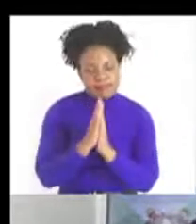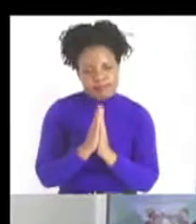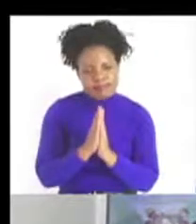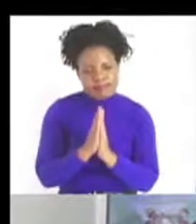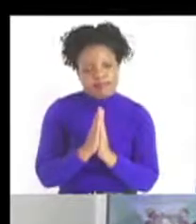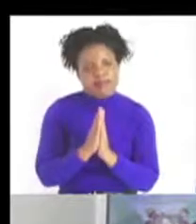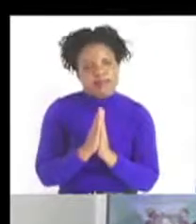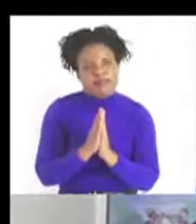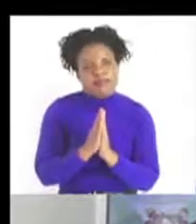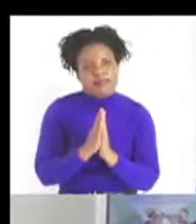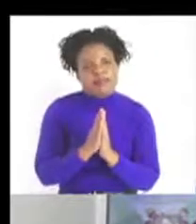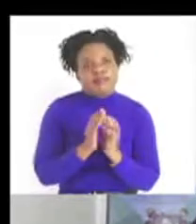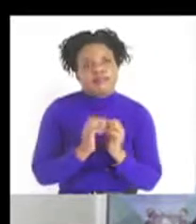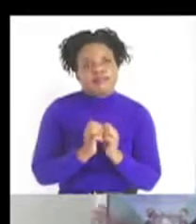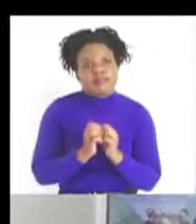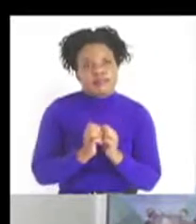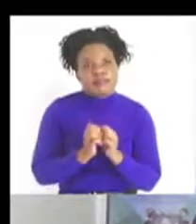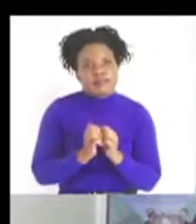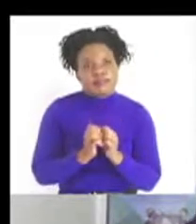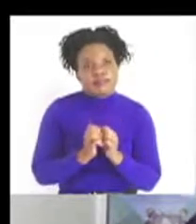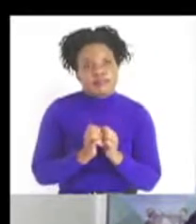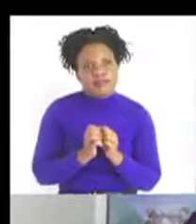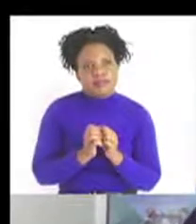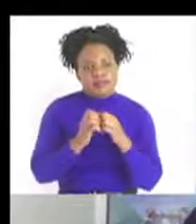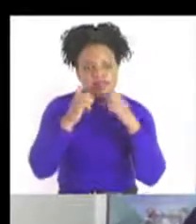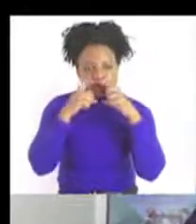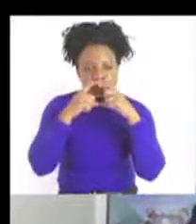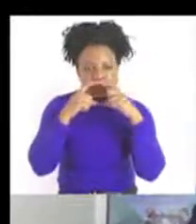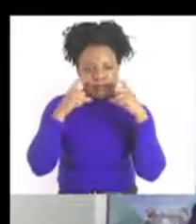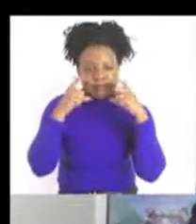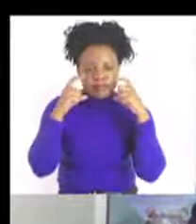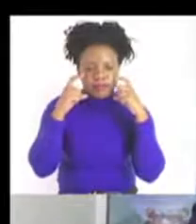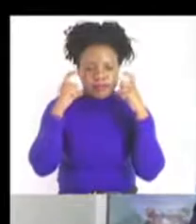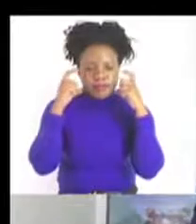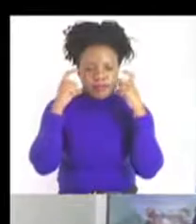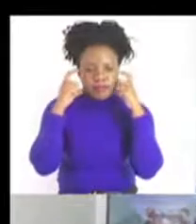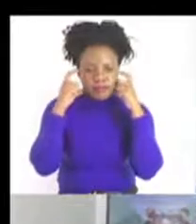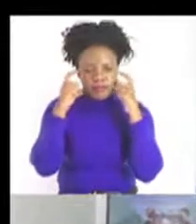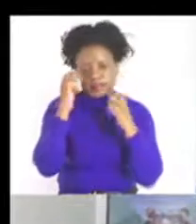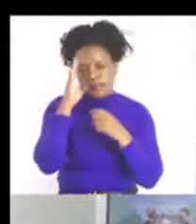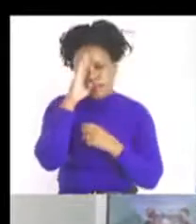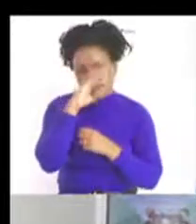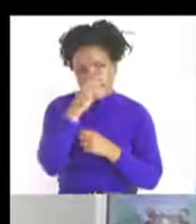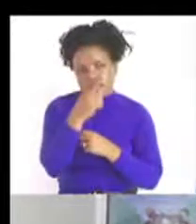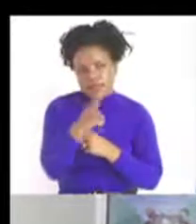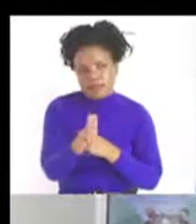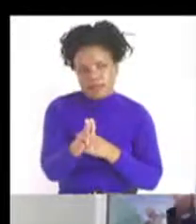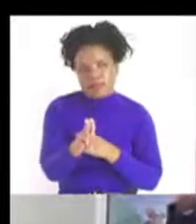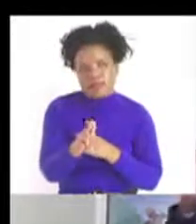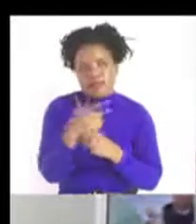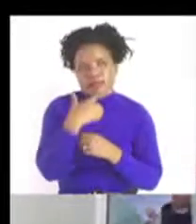distancing. And also, do not forget to wear your mask. Thank you.